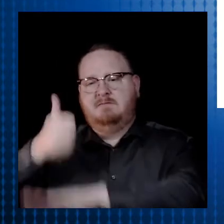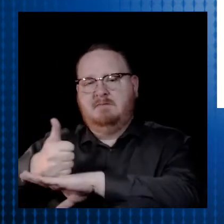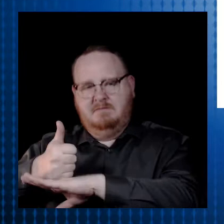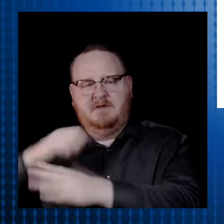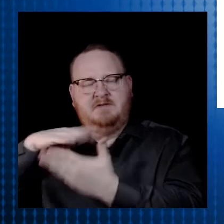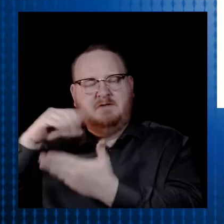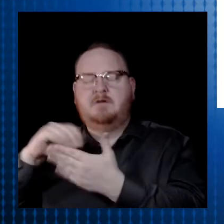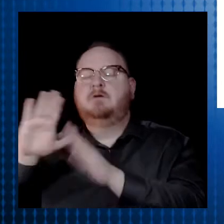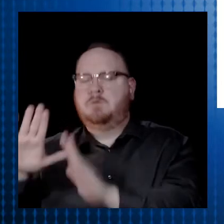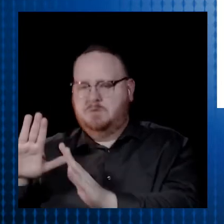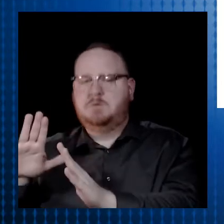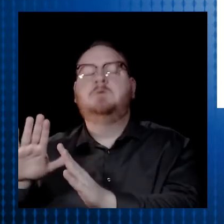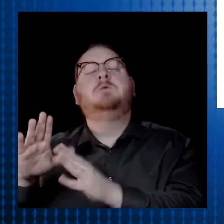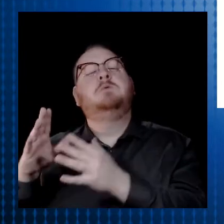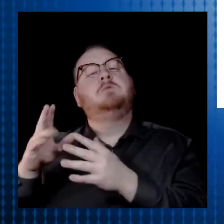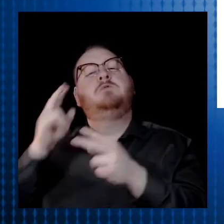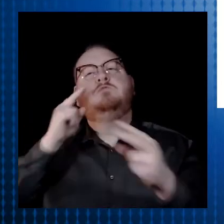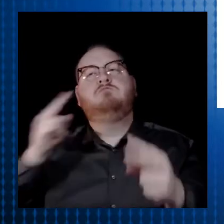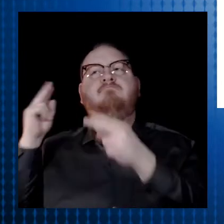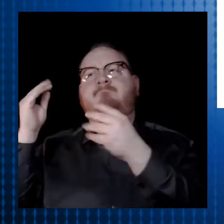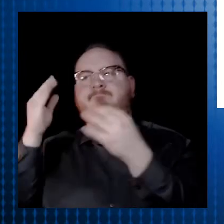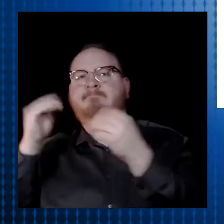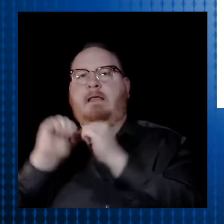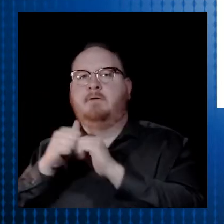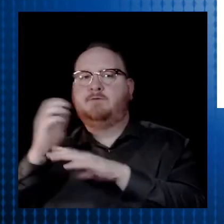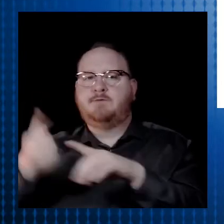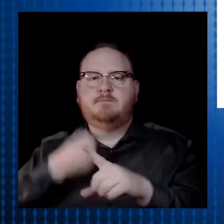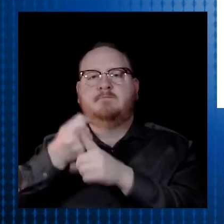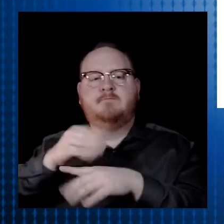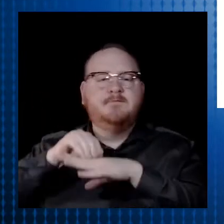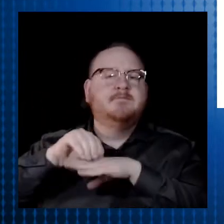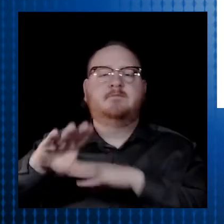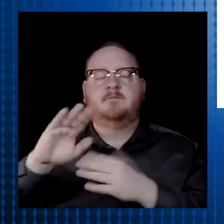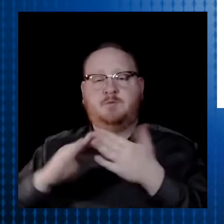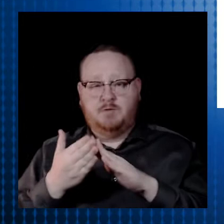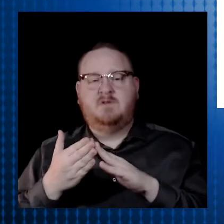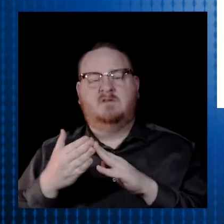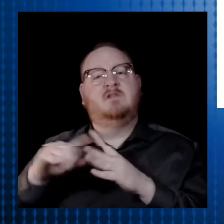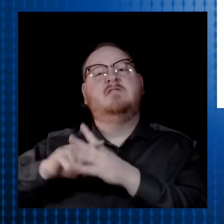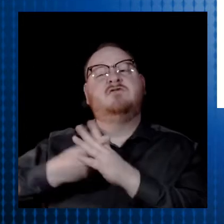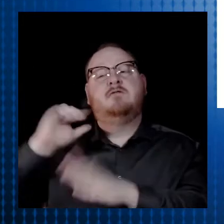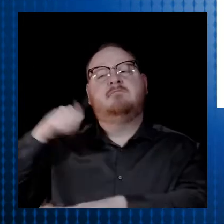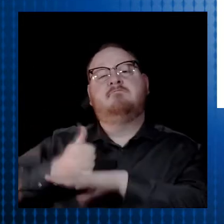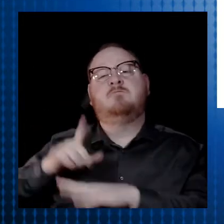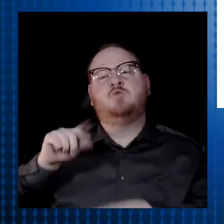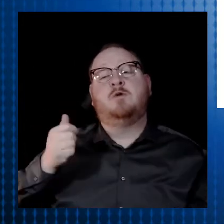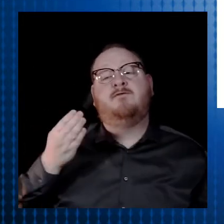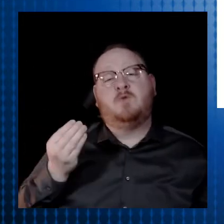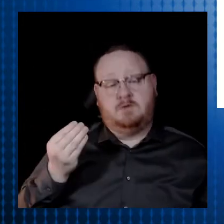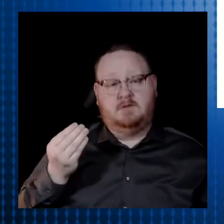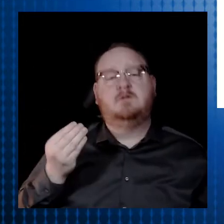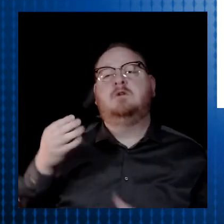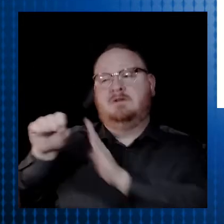The place-based projects, which began in earnest in 2014, have received recognition at the state and